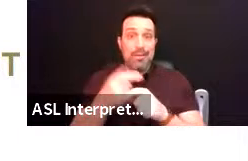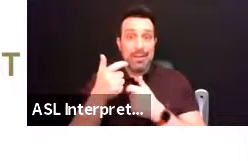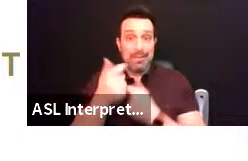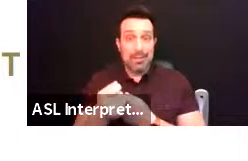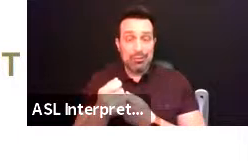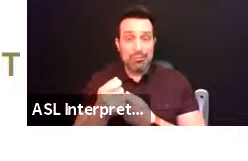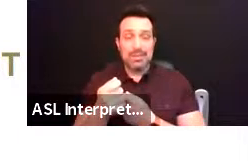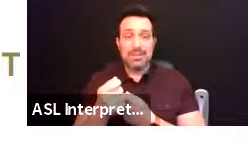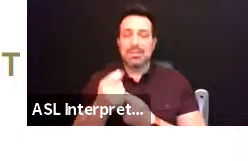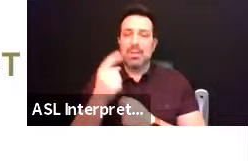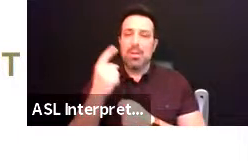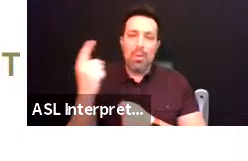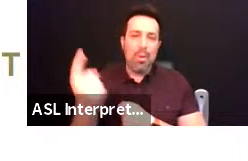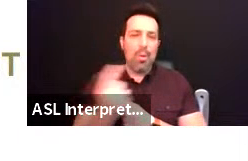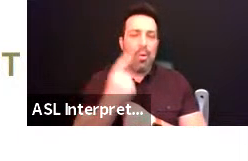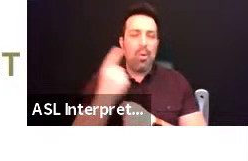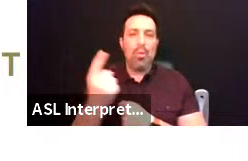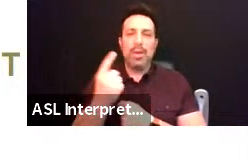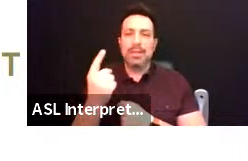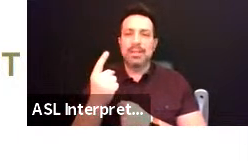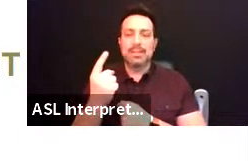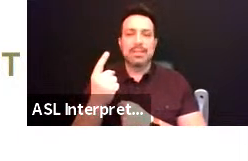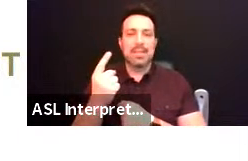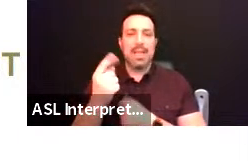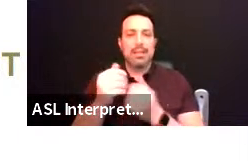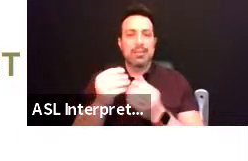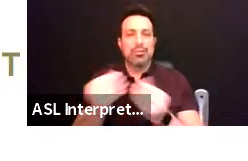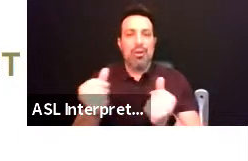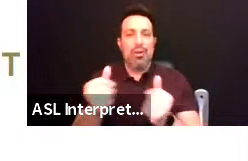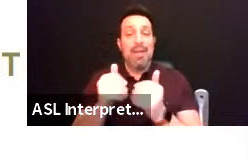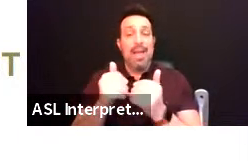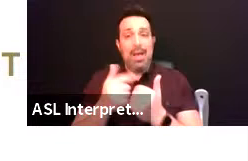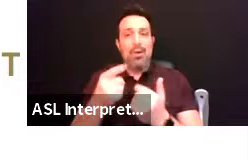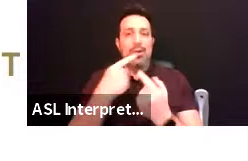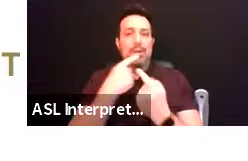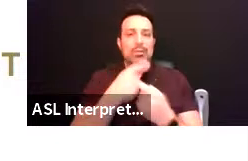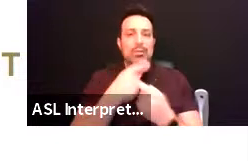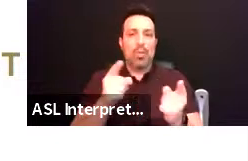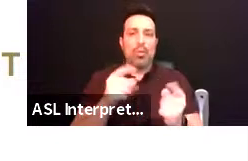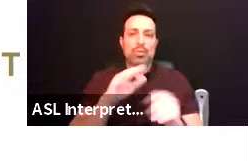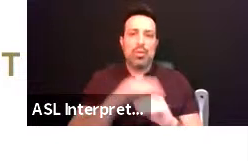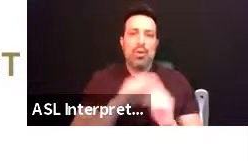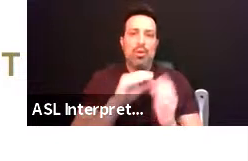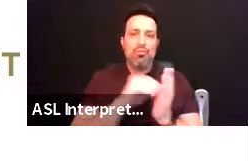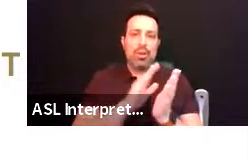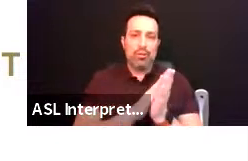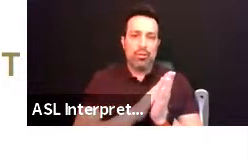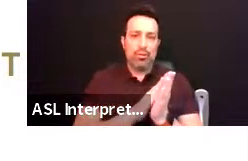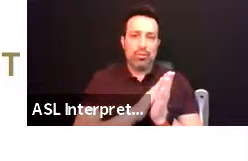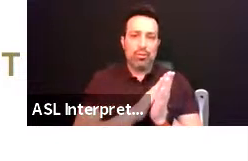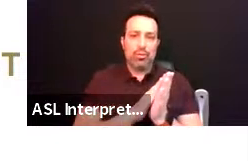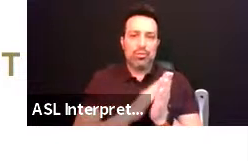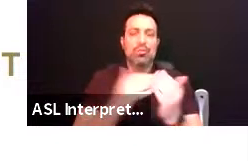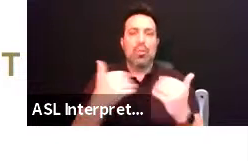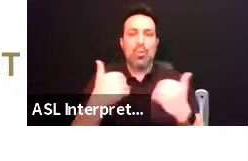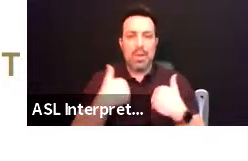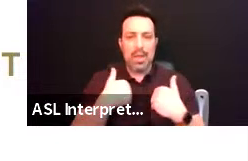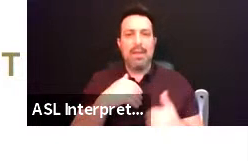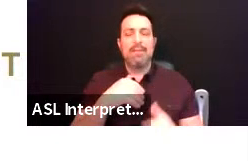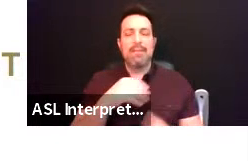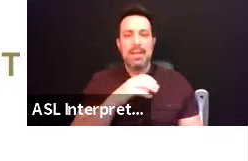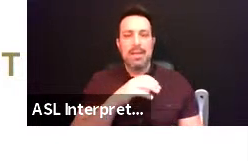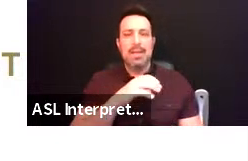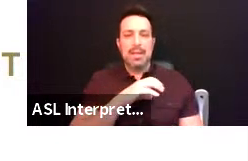interest is always cured by disclosing it on the record. So we do have committee members who